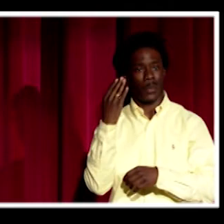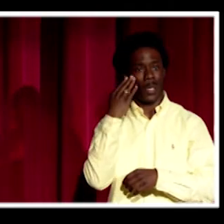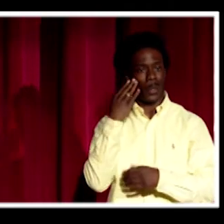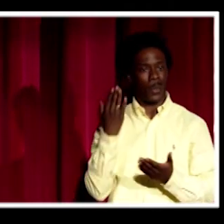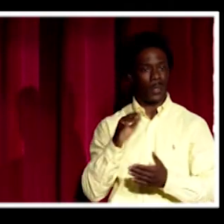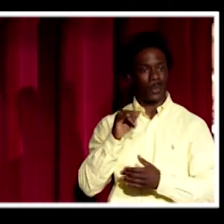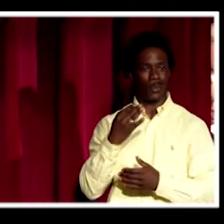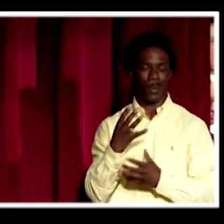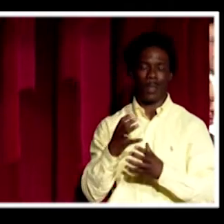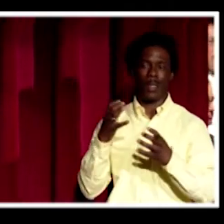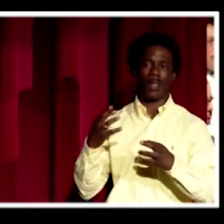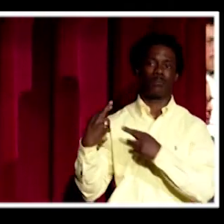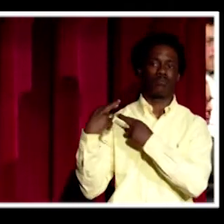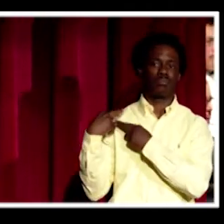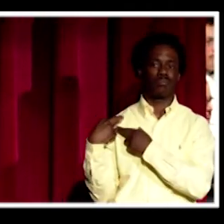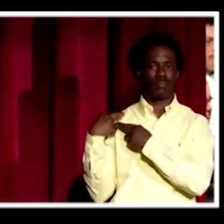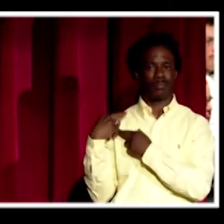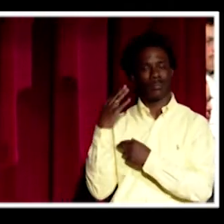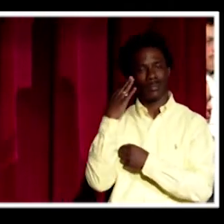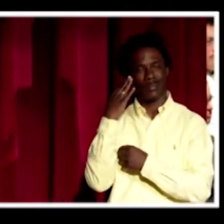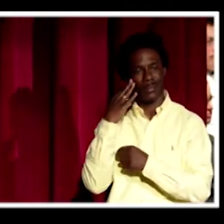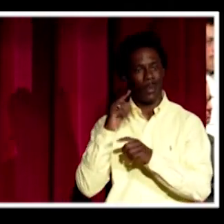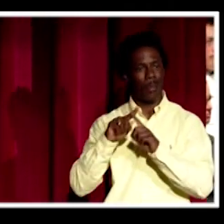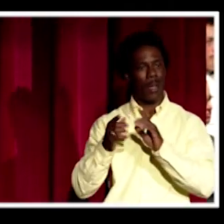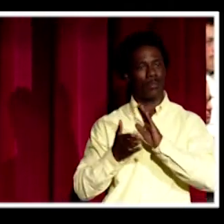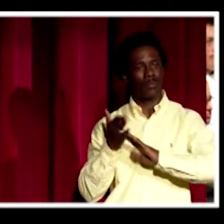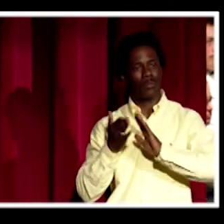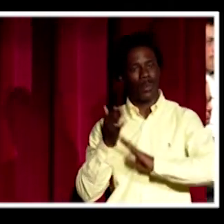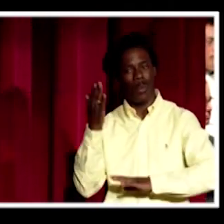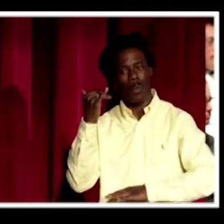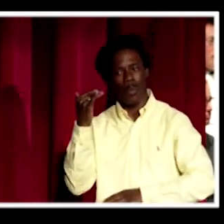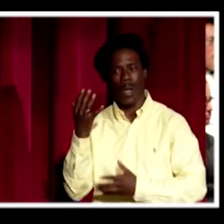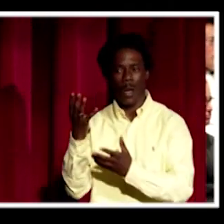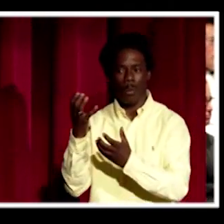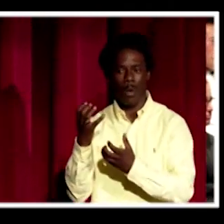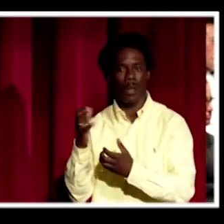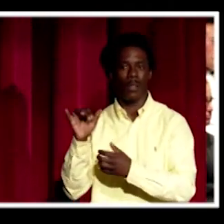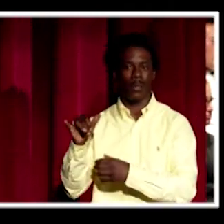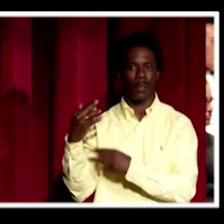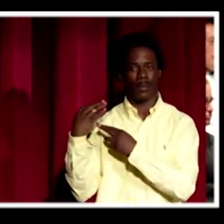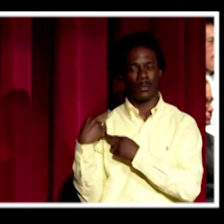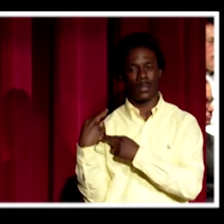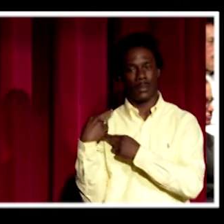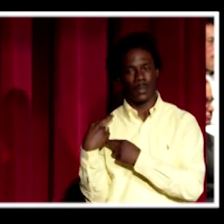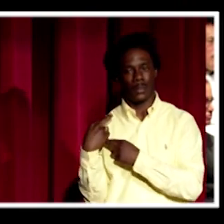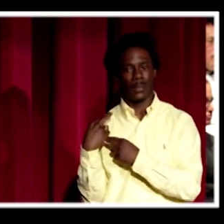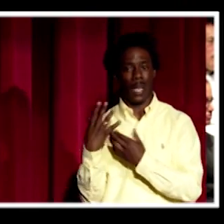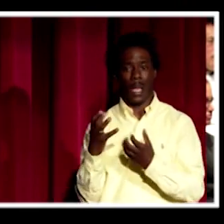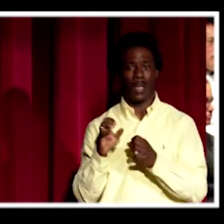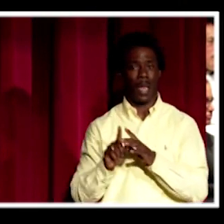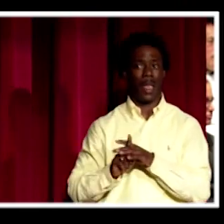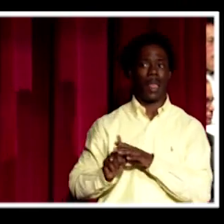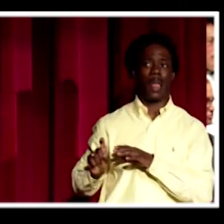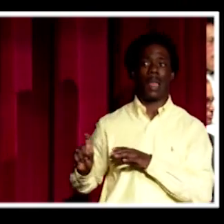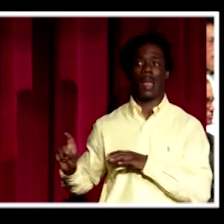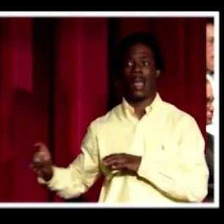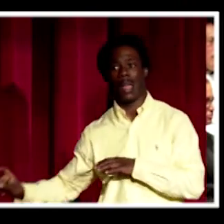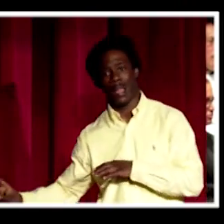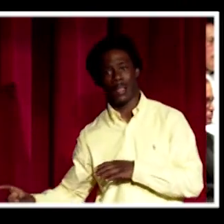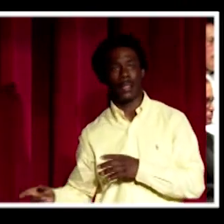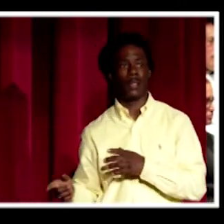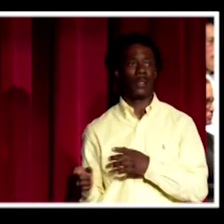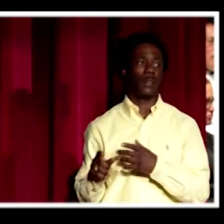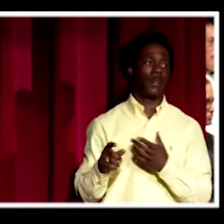came with great responsibility, but I ran because I wanted that responsibility. I didn't run to warm the seat or